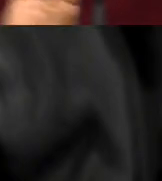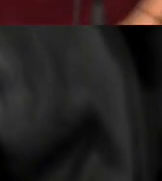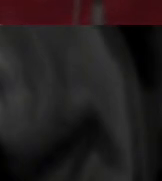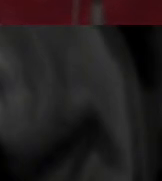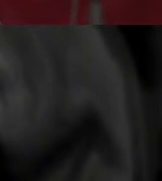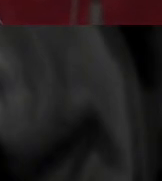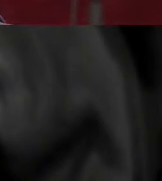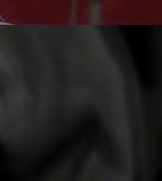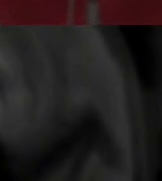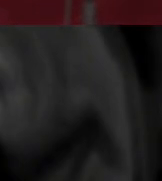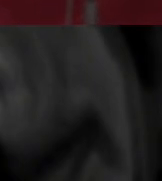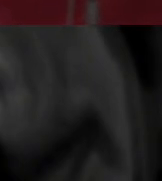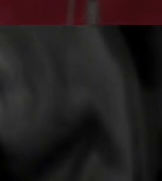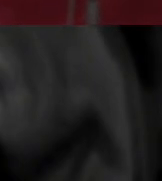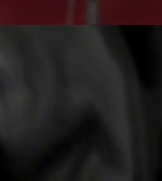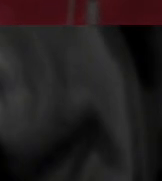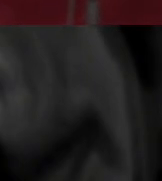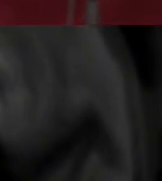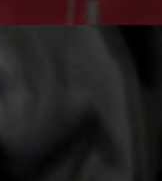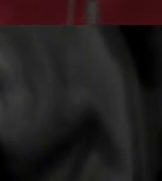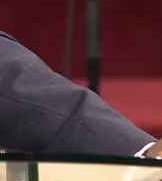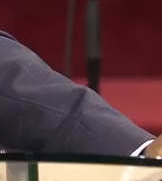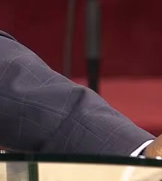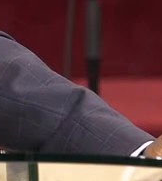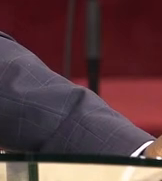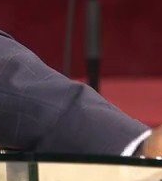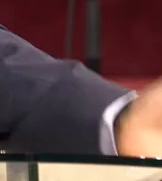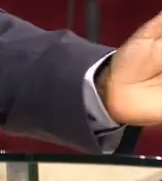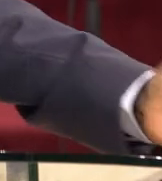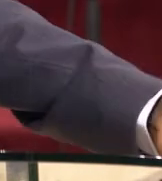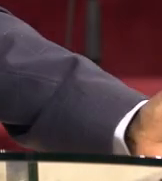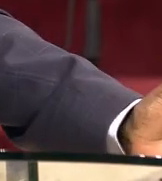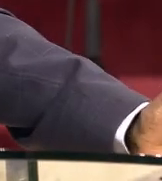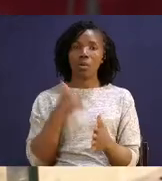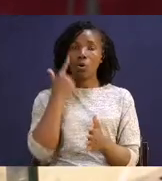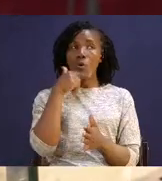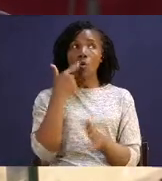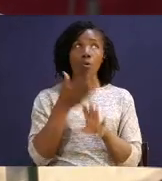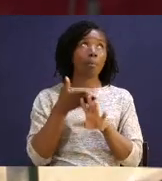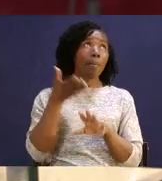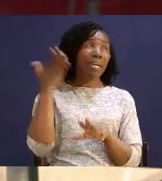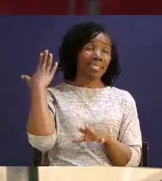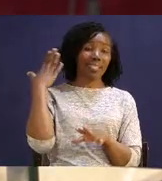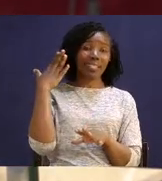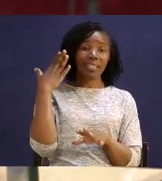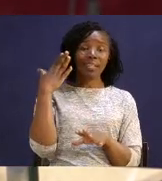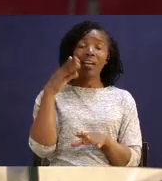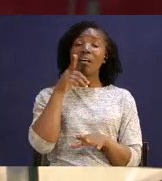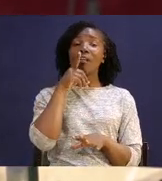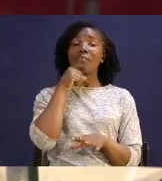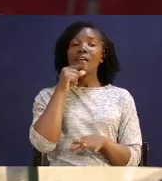And David, a shepherd boy, who was even forgotten by his father,